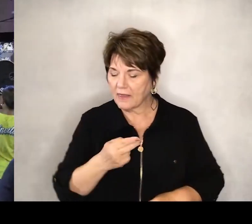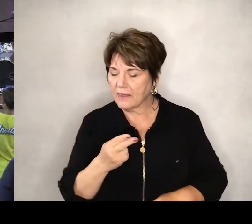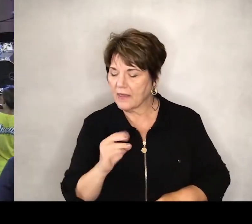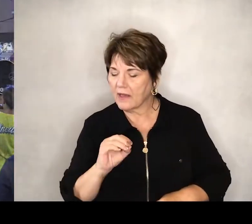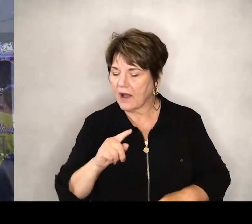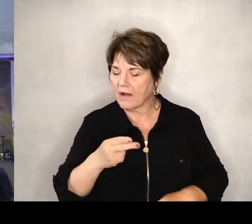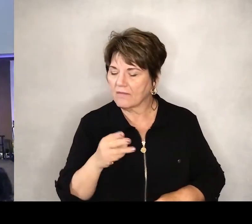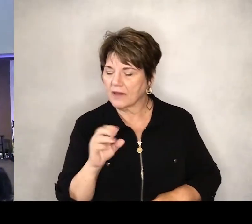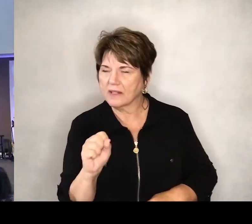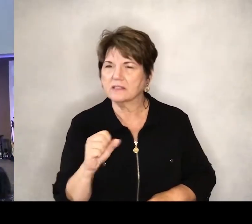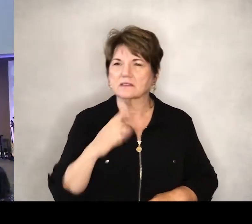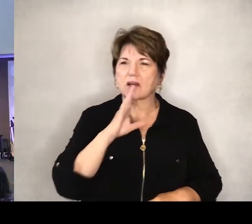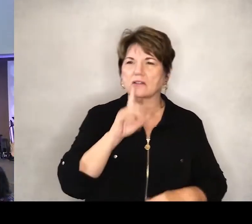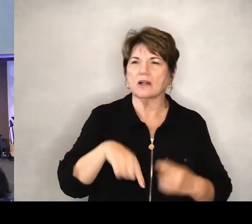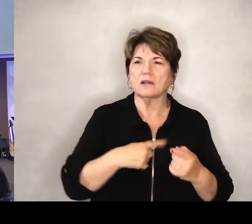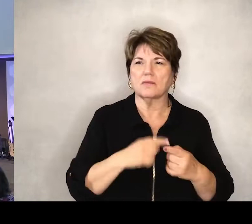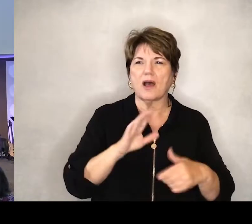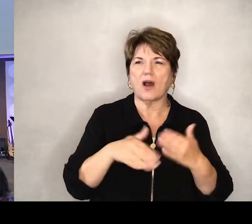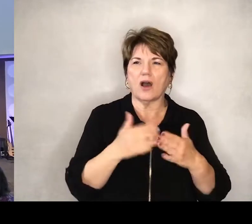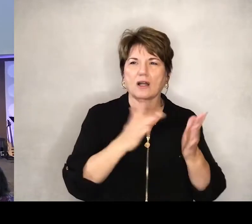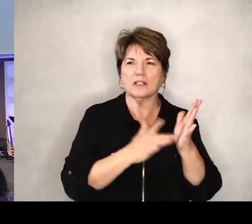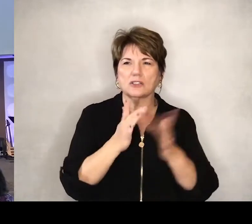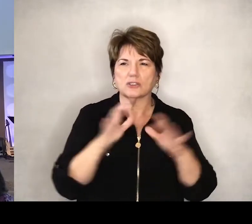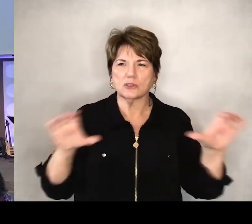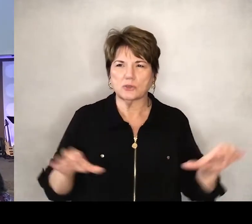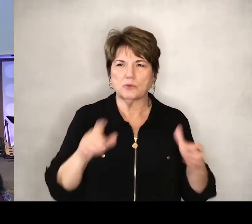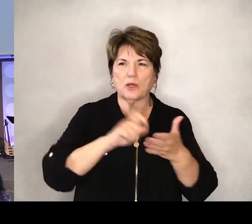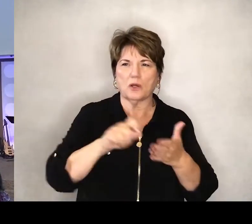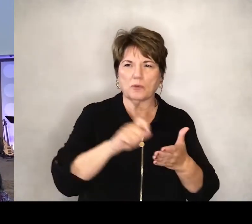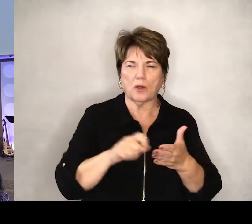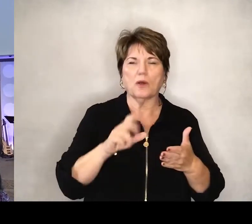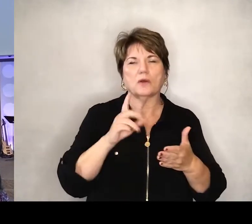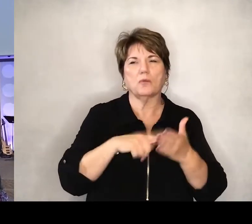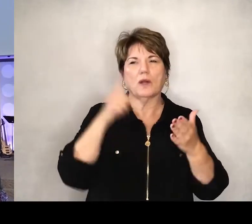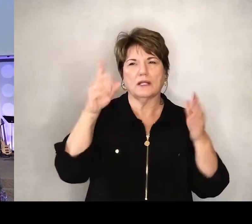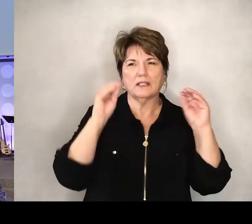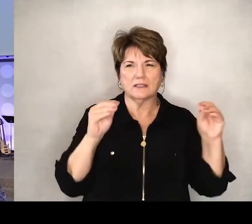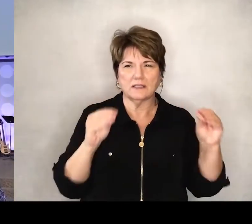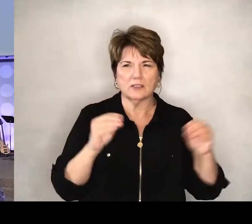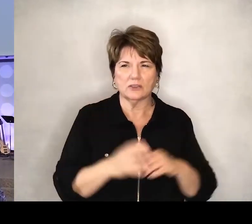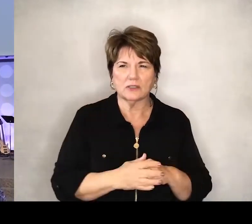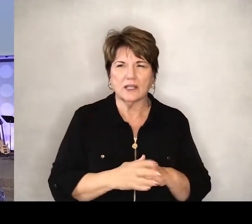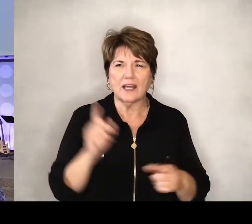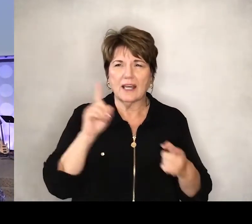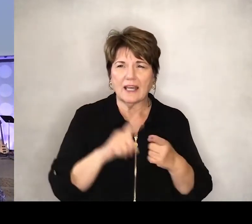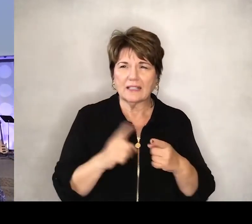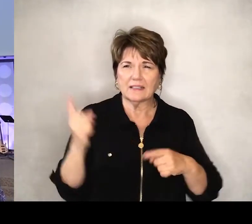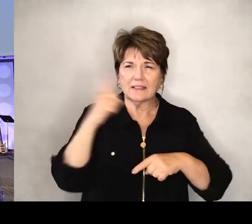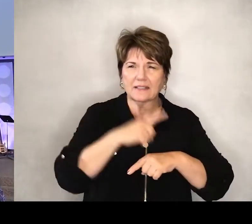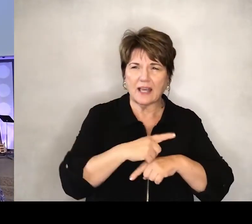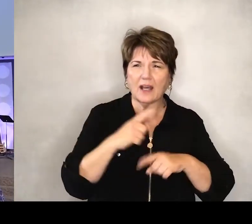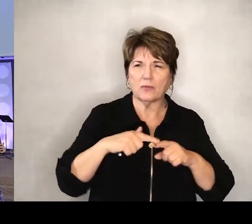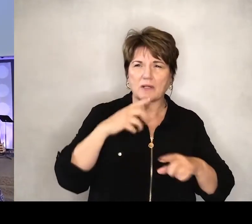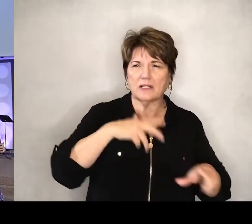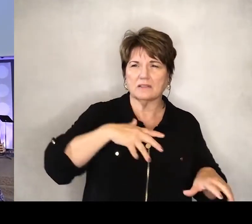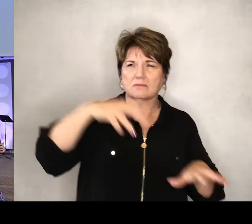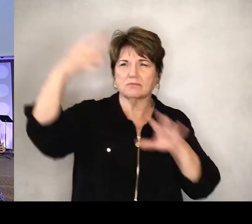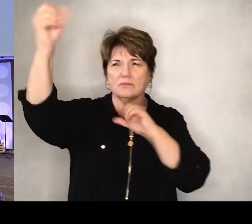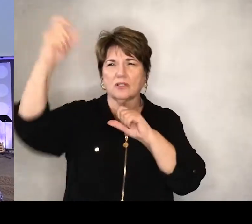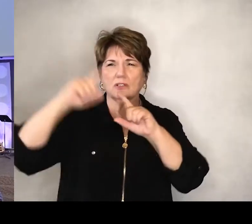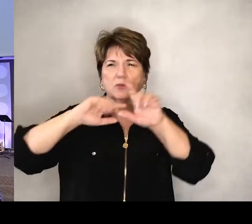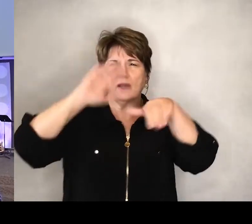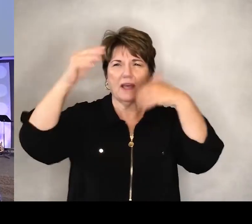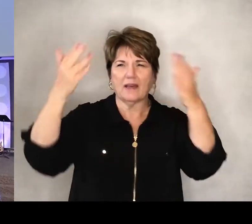I wrote about all that Jesus began to do and to teach until the day he was taken up to